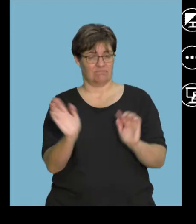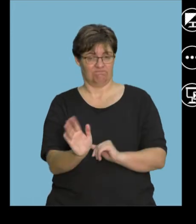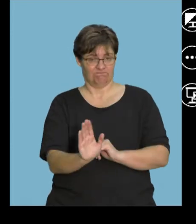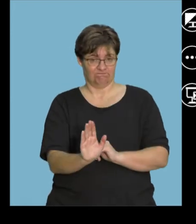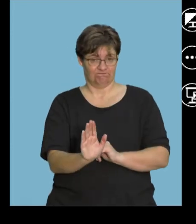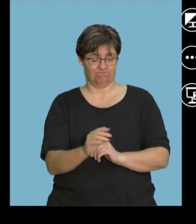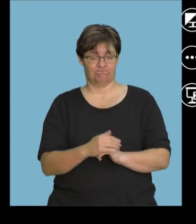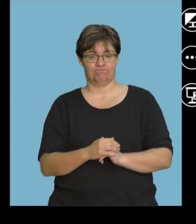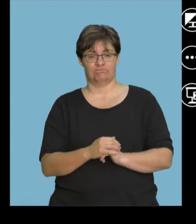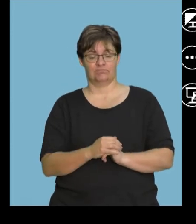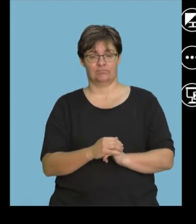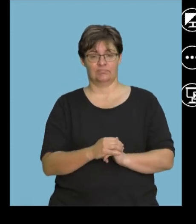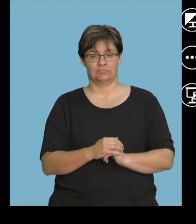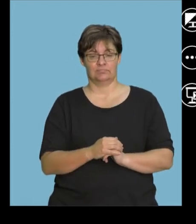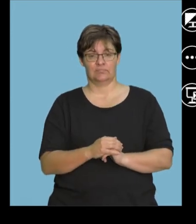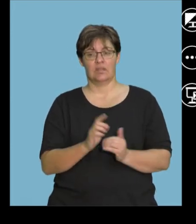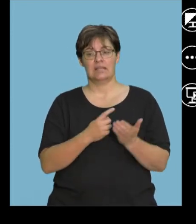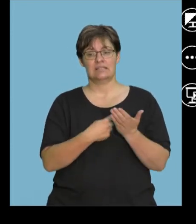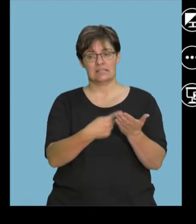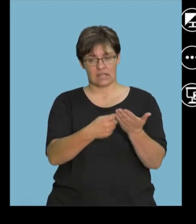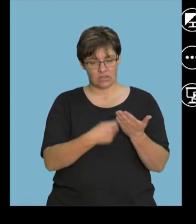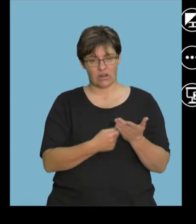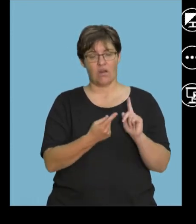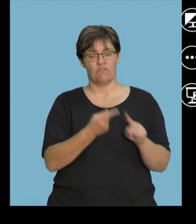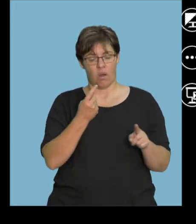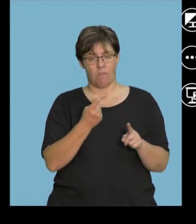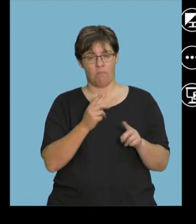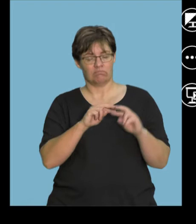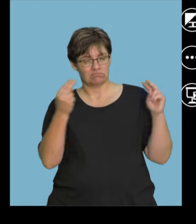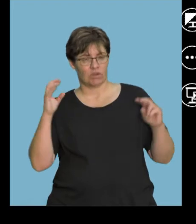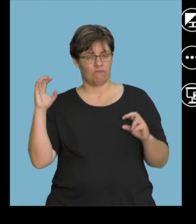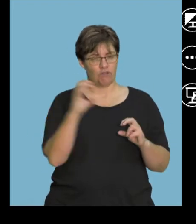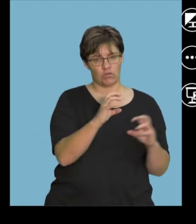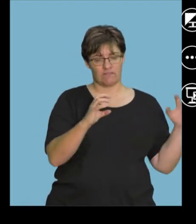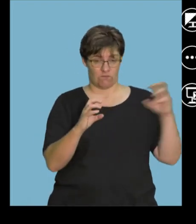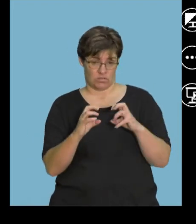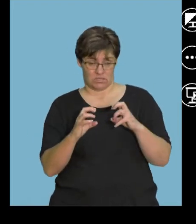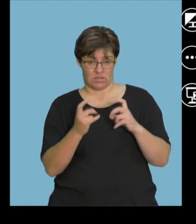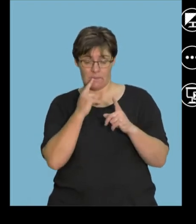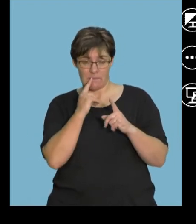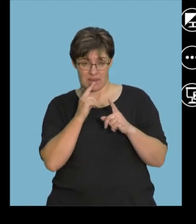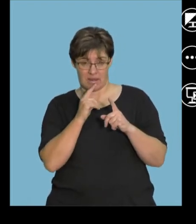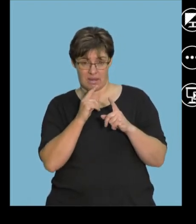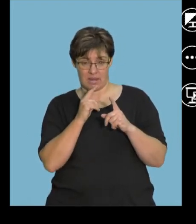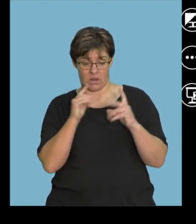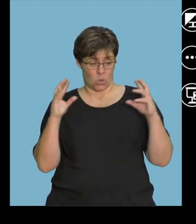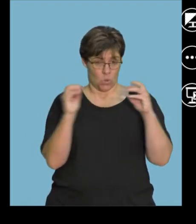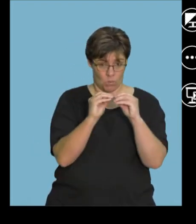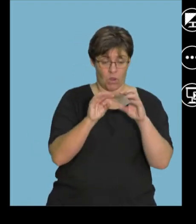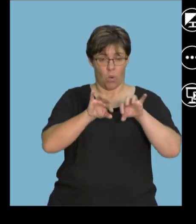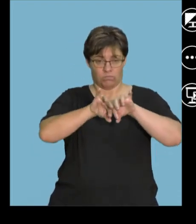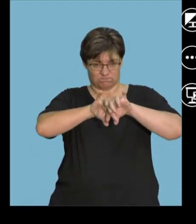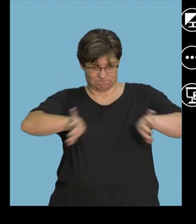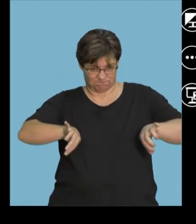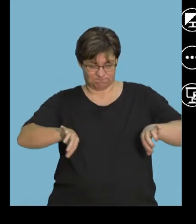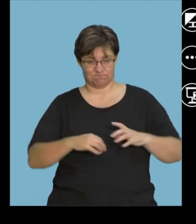still within the discussion on the type of forces, which is attraction and repulsion. So this